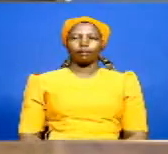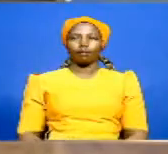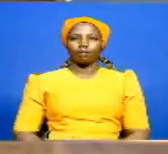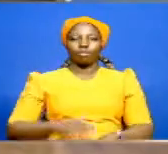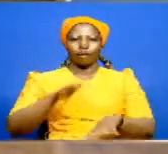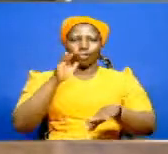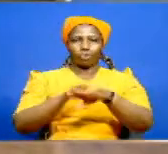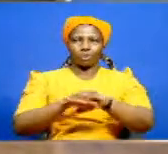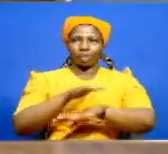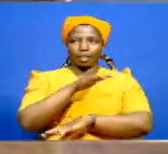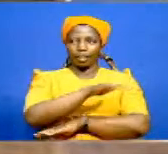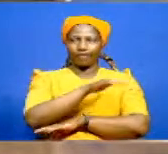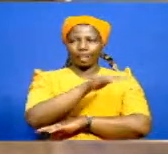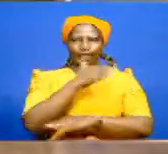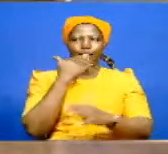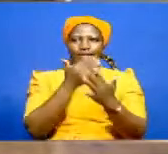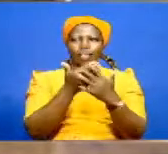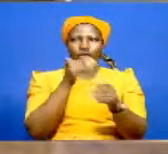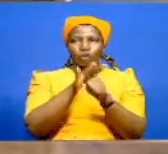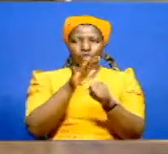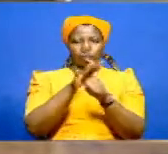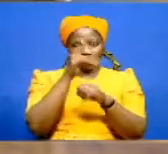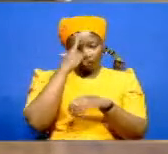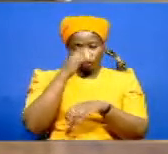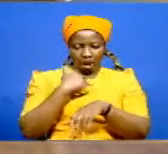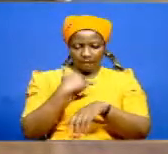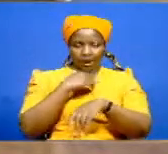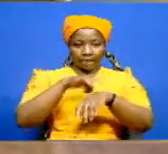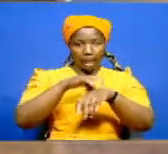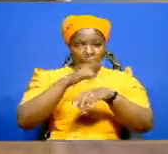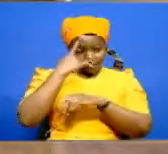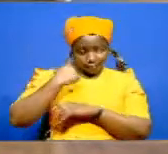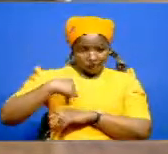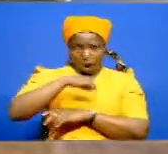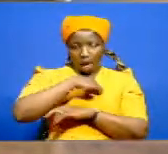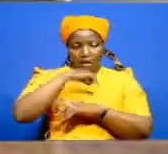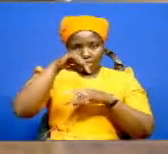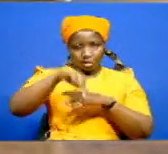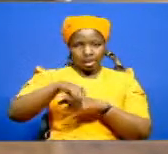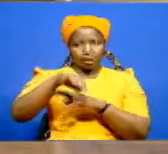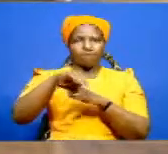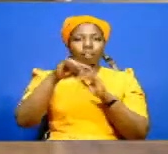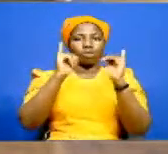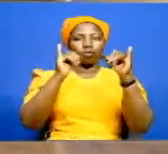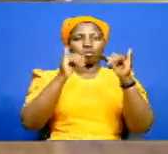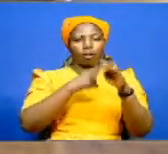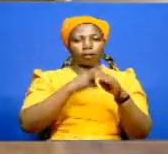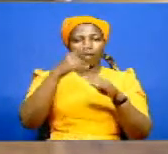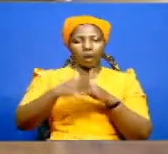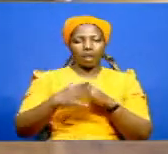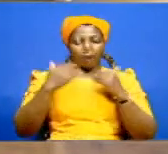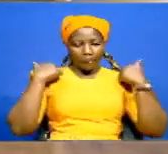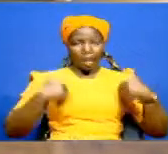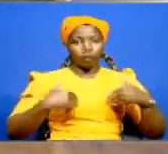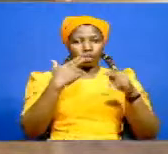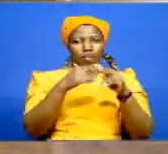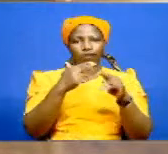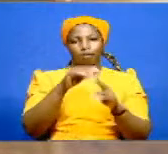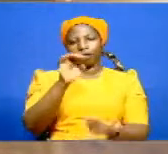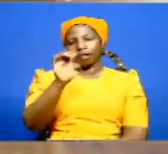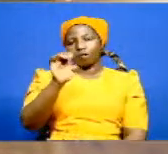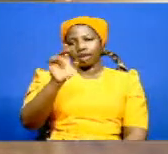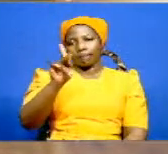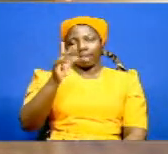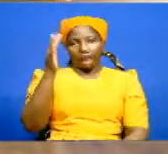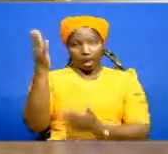Good evening to you. Thank you very much for making time for us for this edition of Channel One Weekend. My name is Edward Kabasa. I hope you had